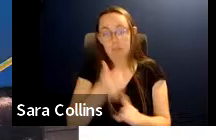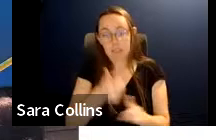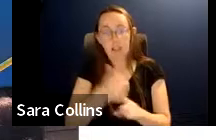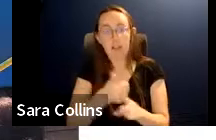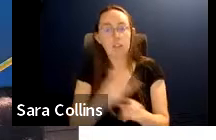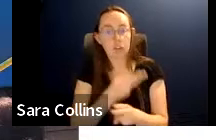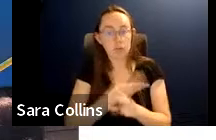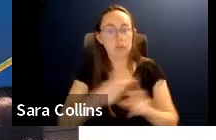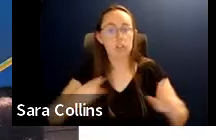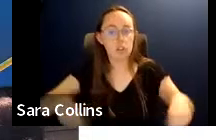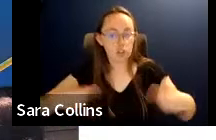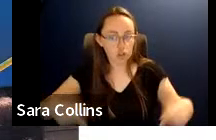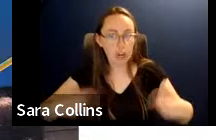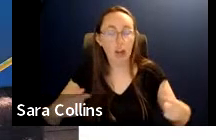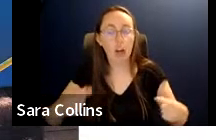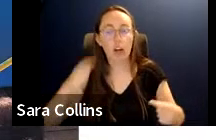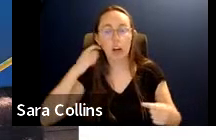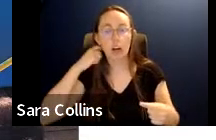and